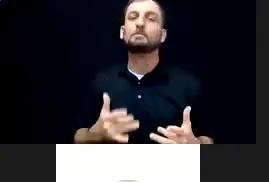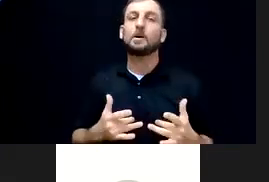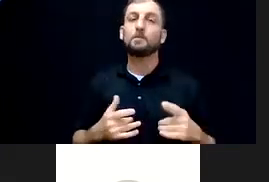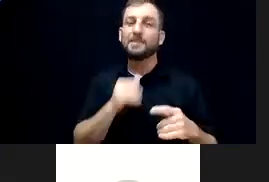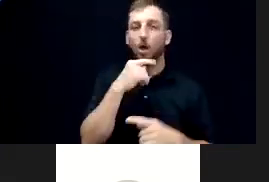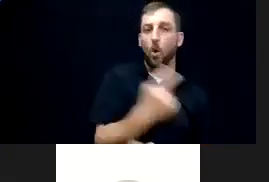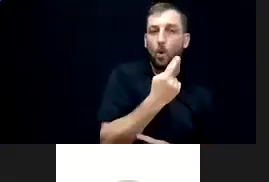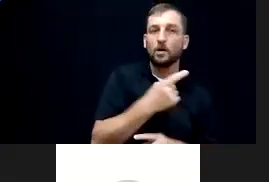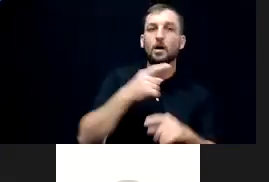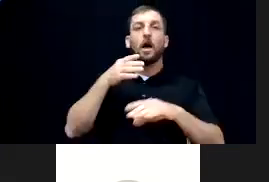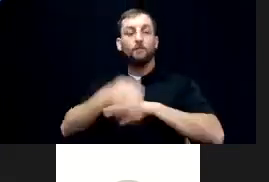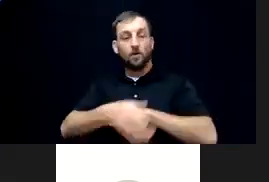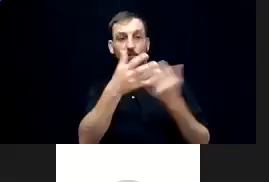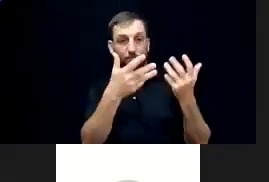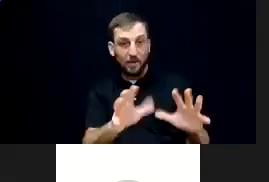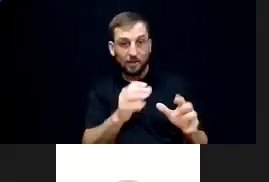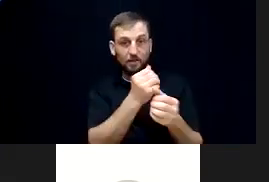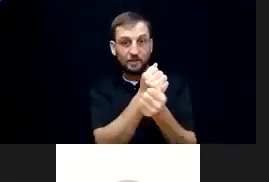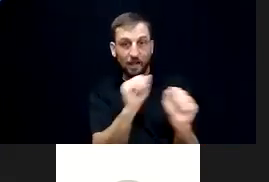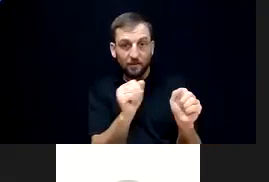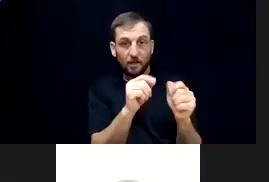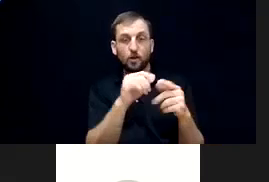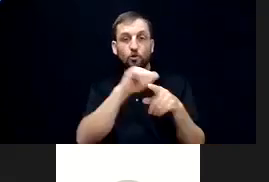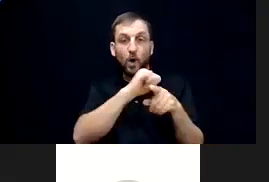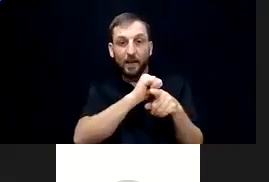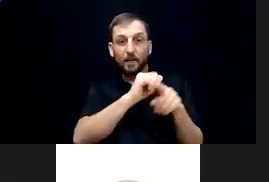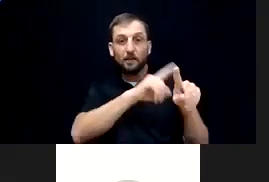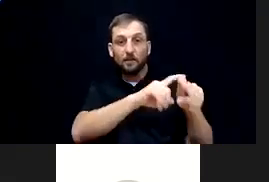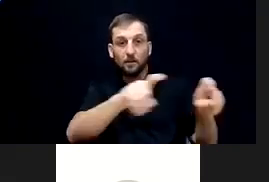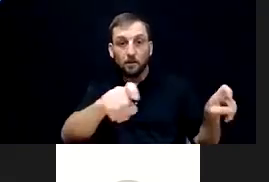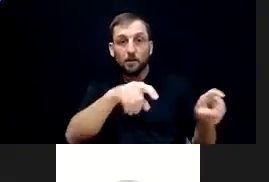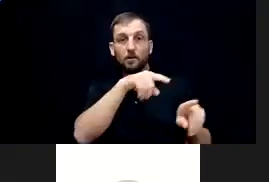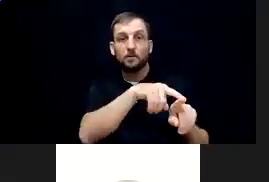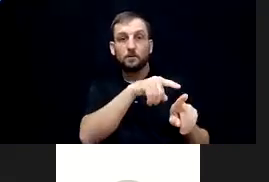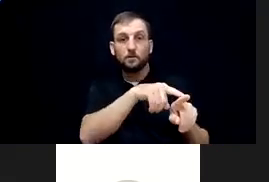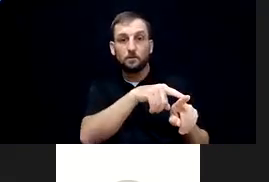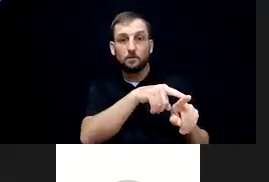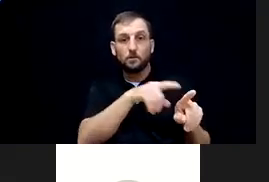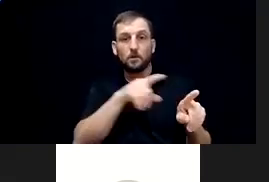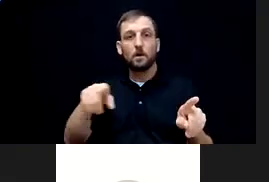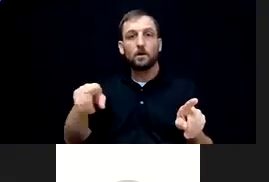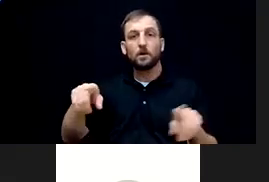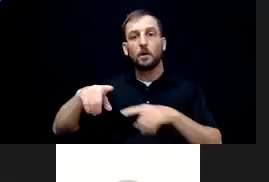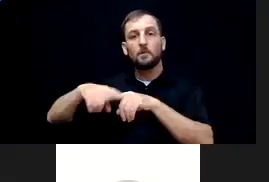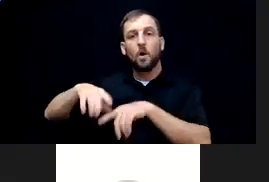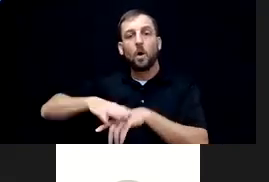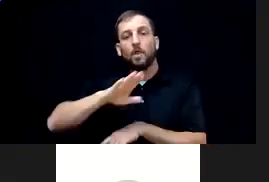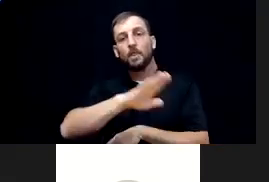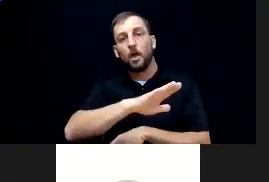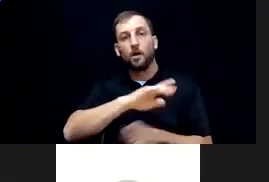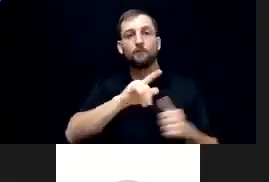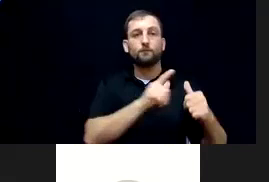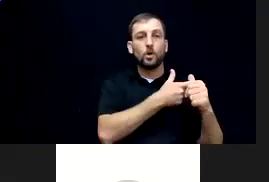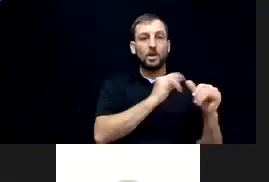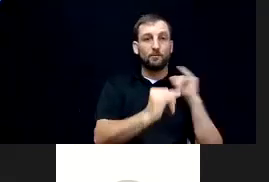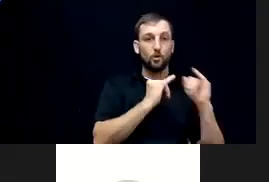of different training, including safety and so forth, then we, based on their initial interview, we